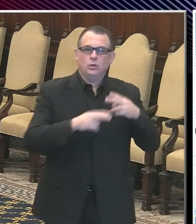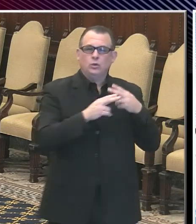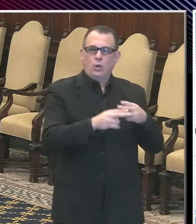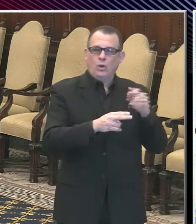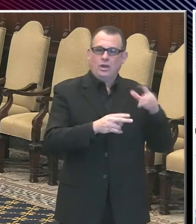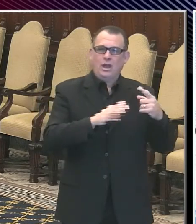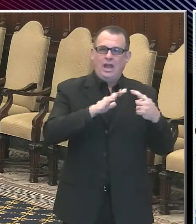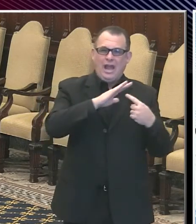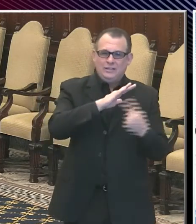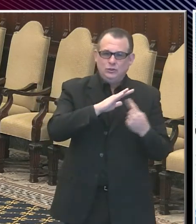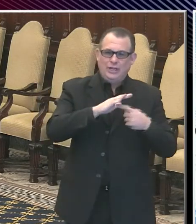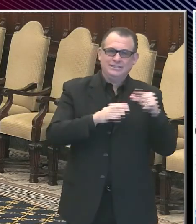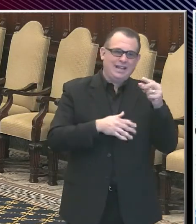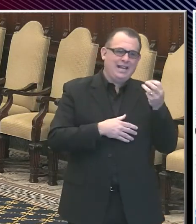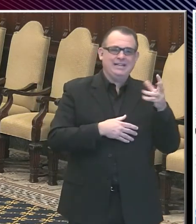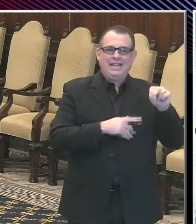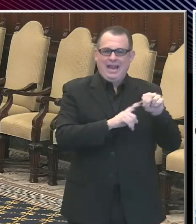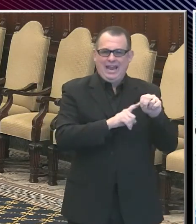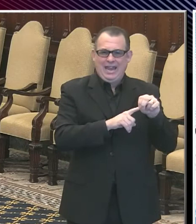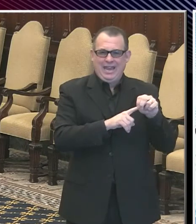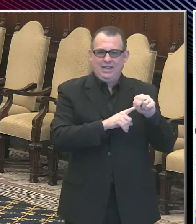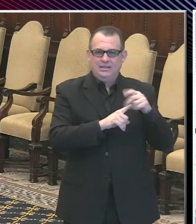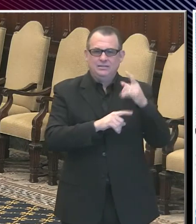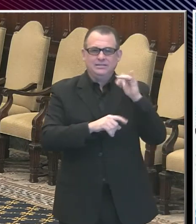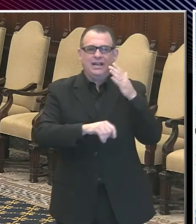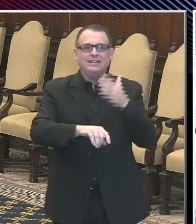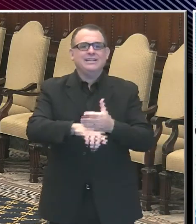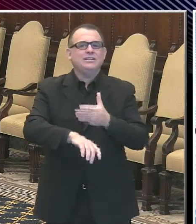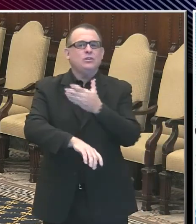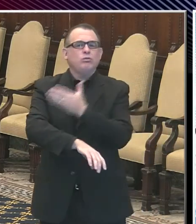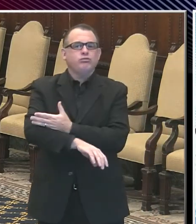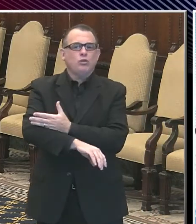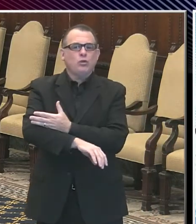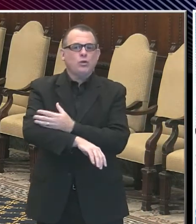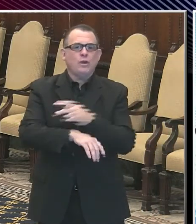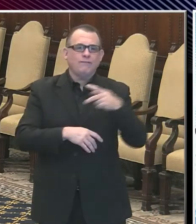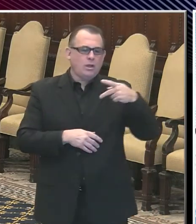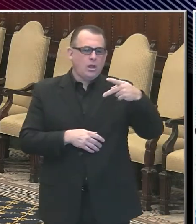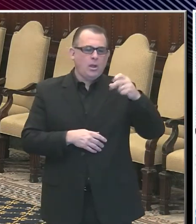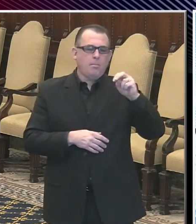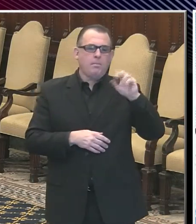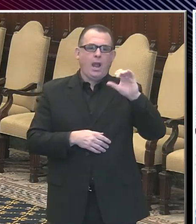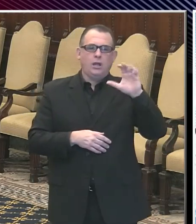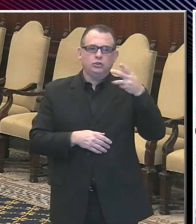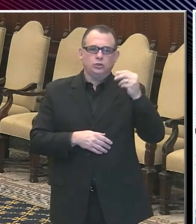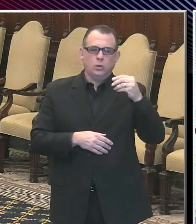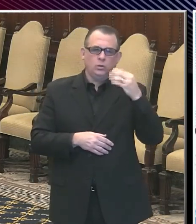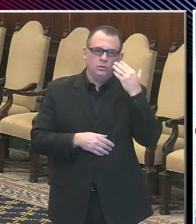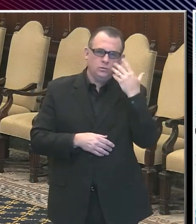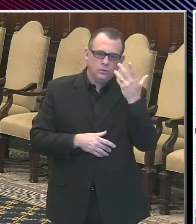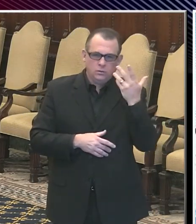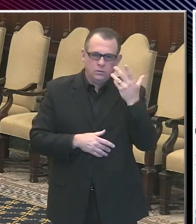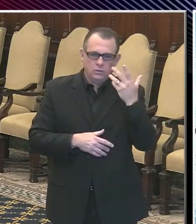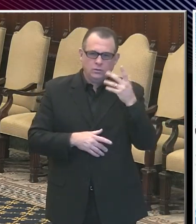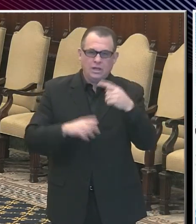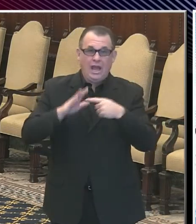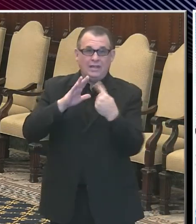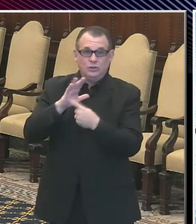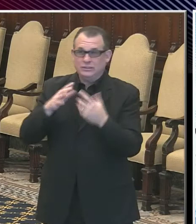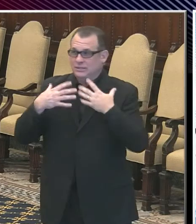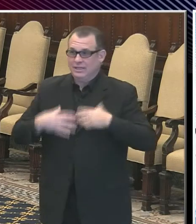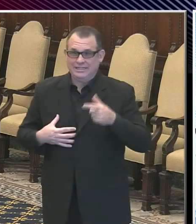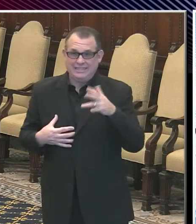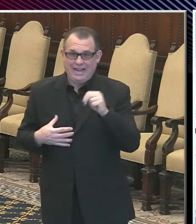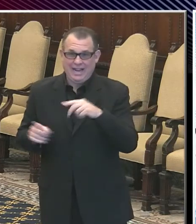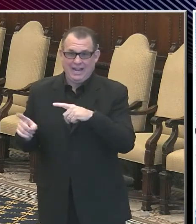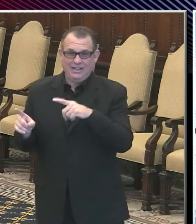improved ponchos, for lack of a better term, as well as some other items. Isolation gowns are going to just continue to be difficult